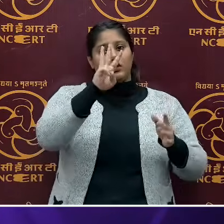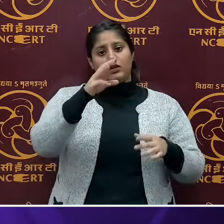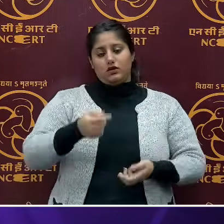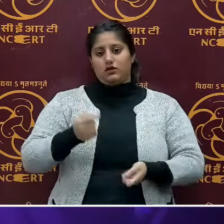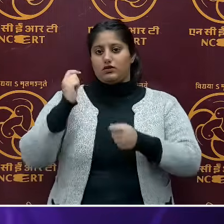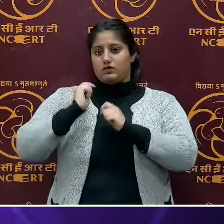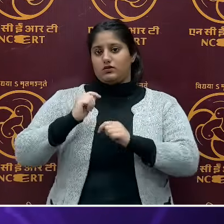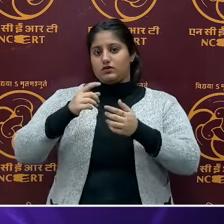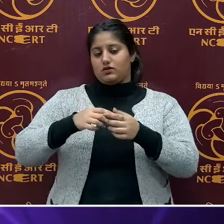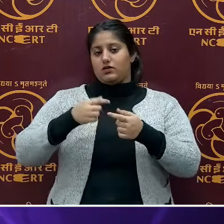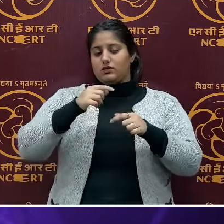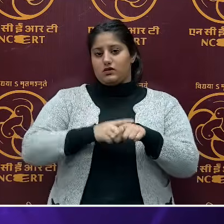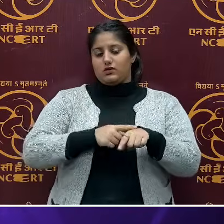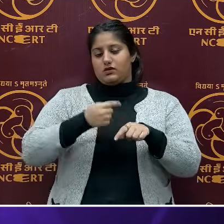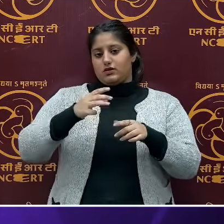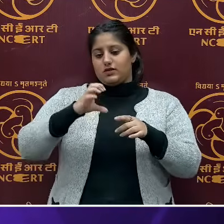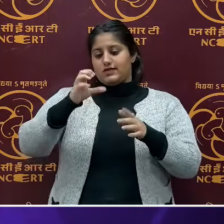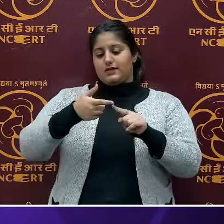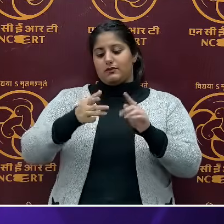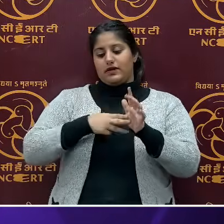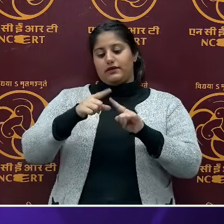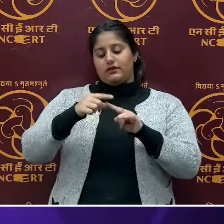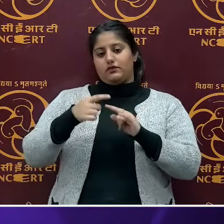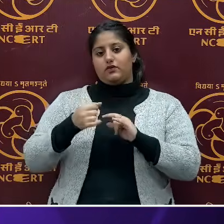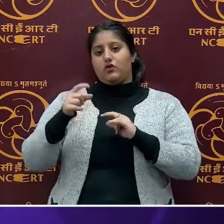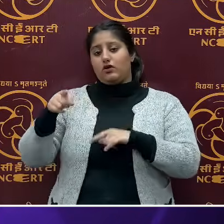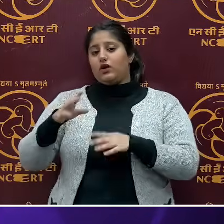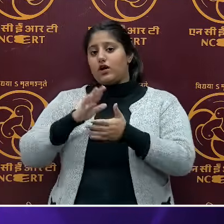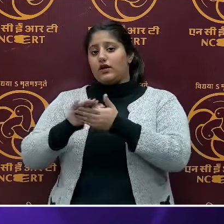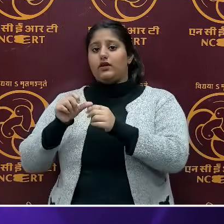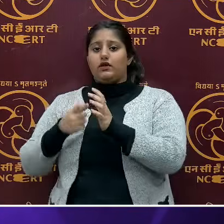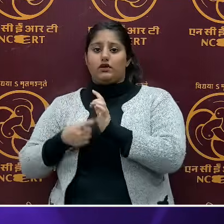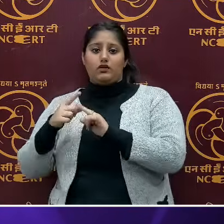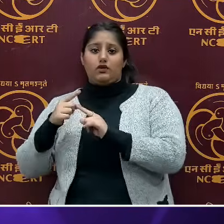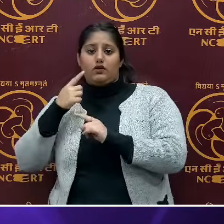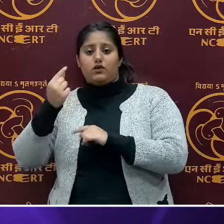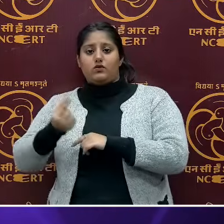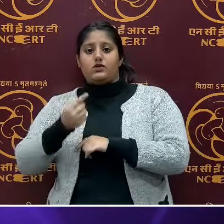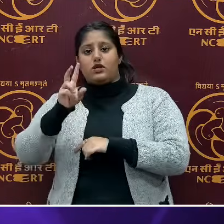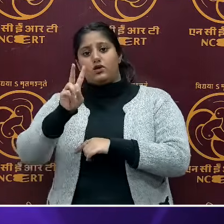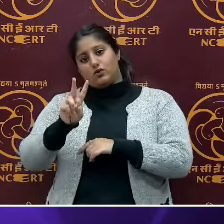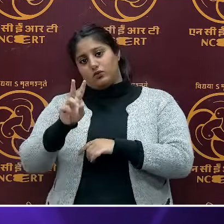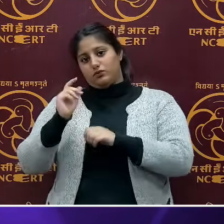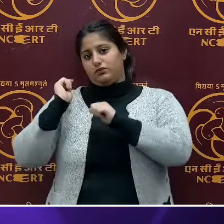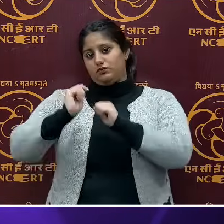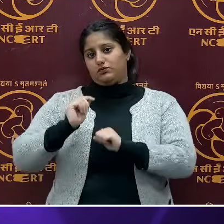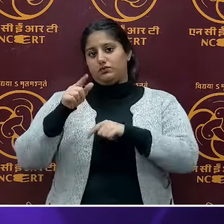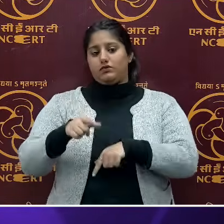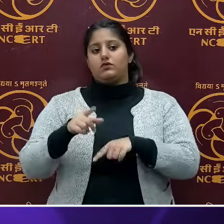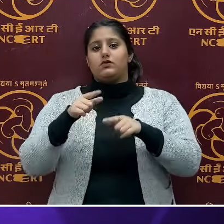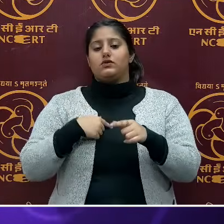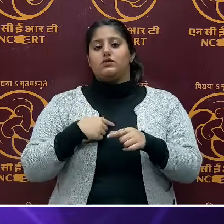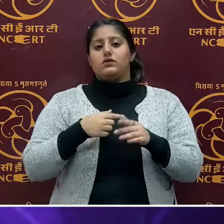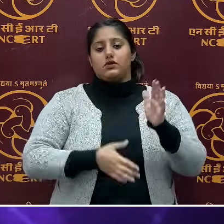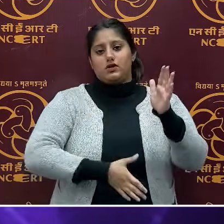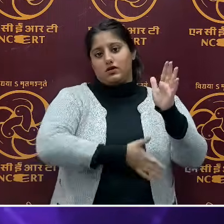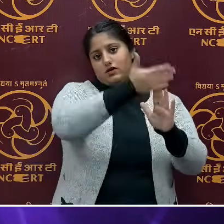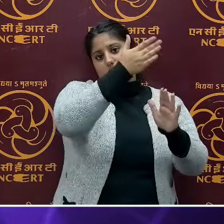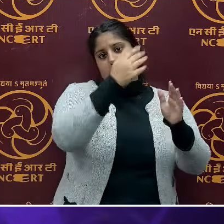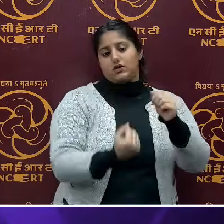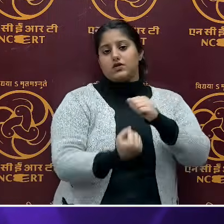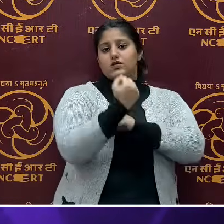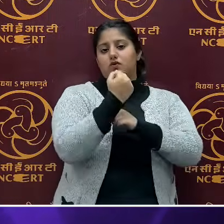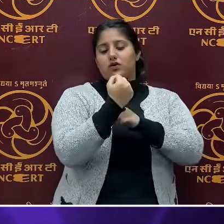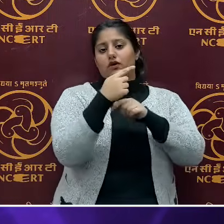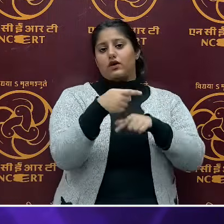but Hari used only 2 bags of cement. Nitin was worried that the wall Hari built would not be as strong as